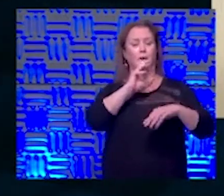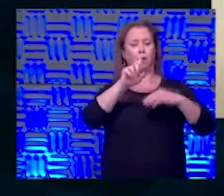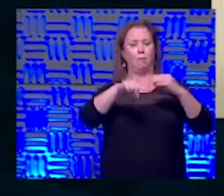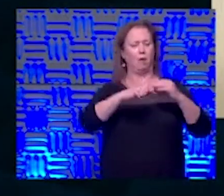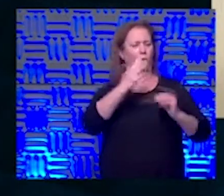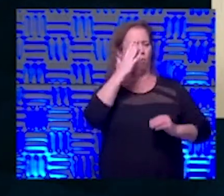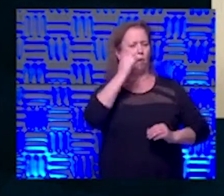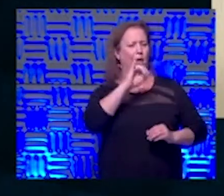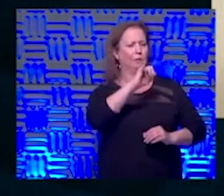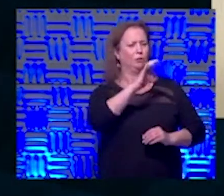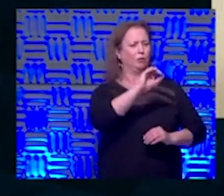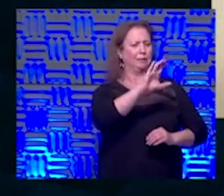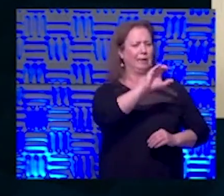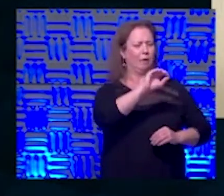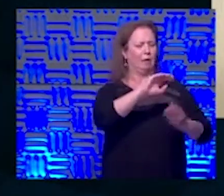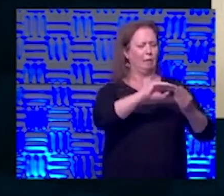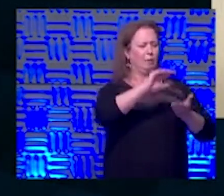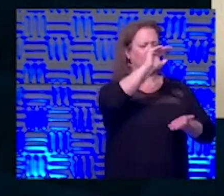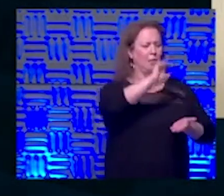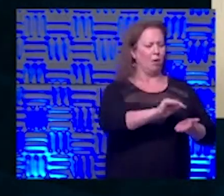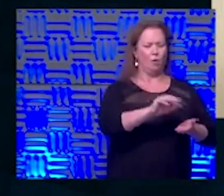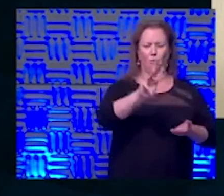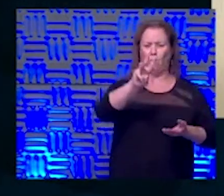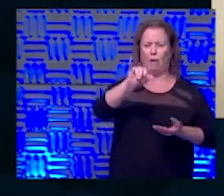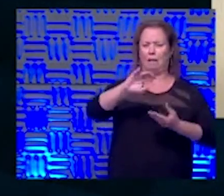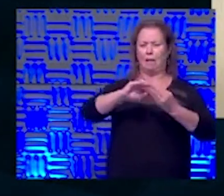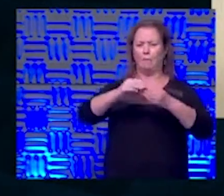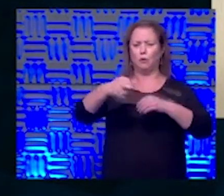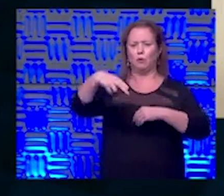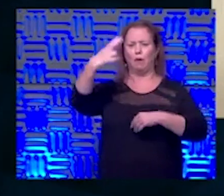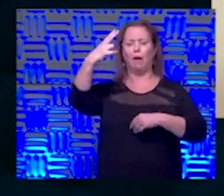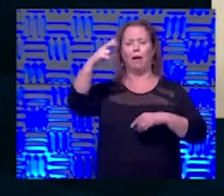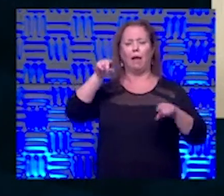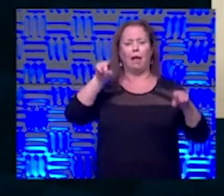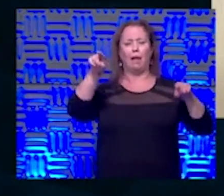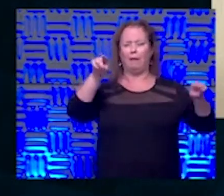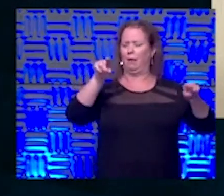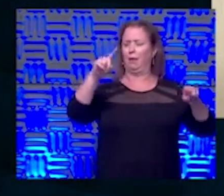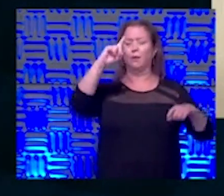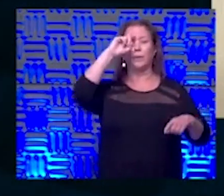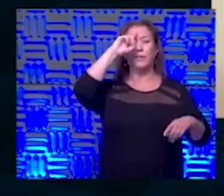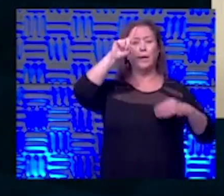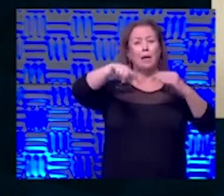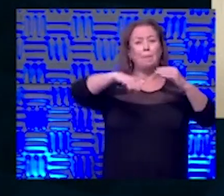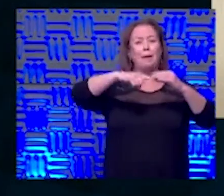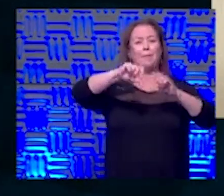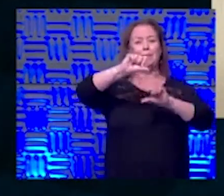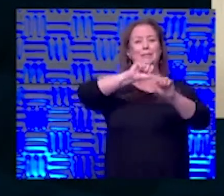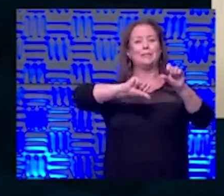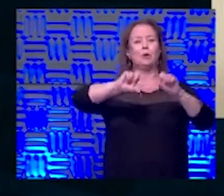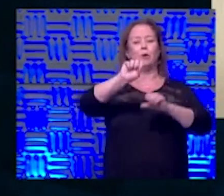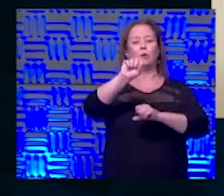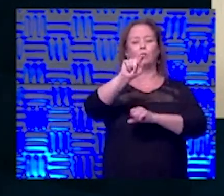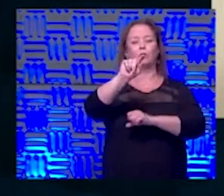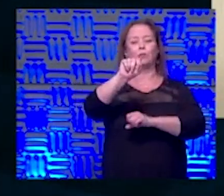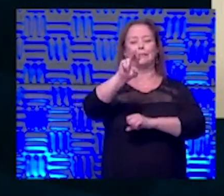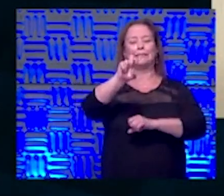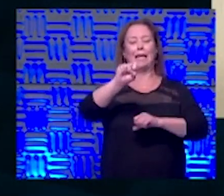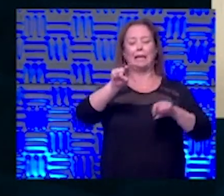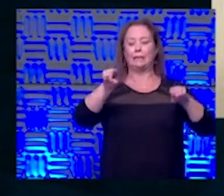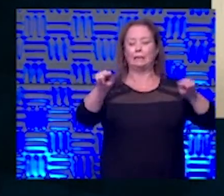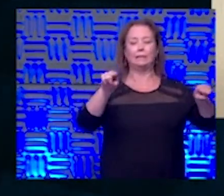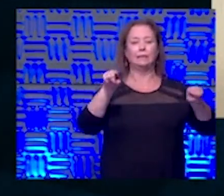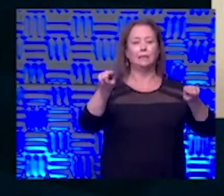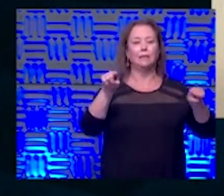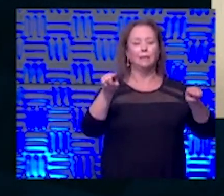why is Johnson County's number is so low and Wyandotte County is so high? And you think about the social status of the two counties, given